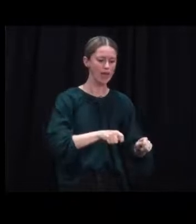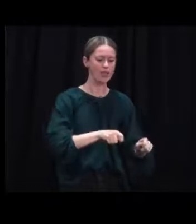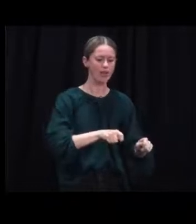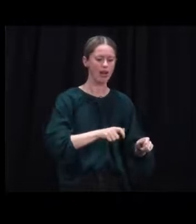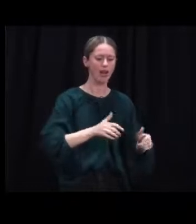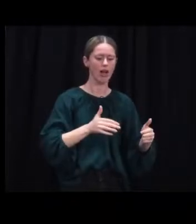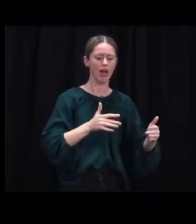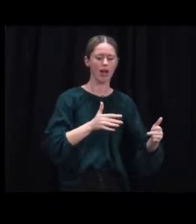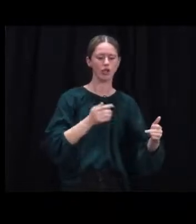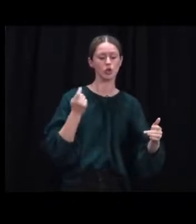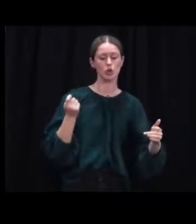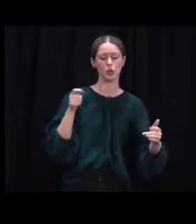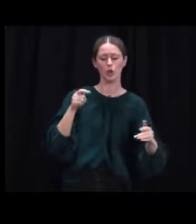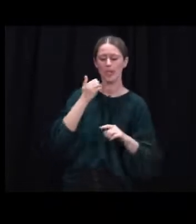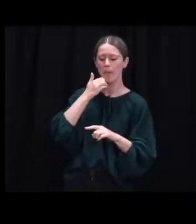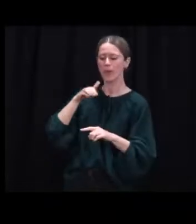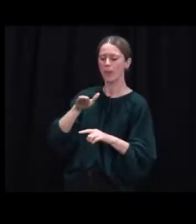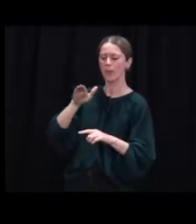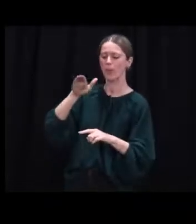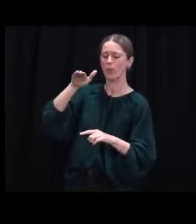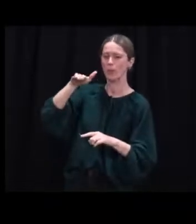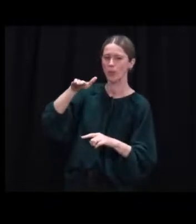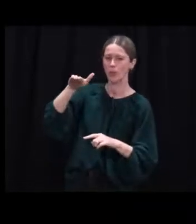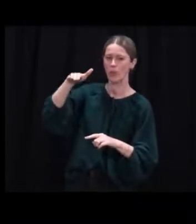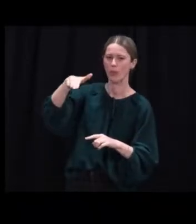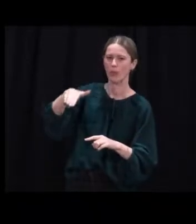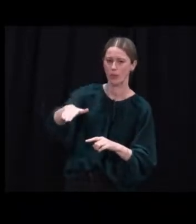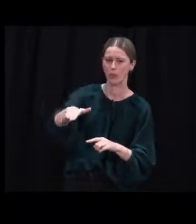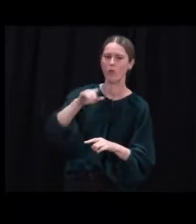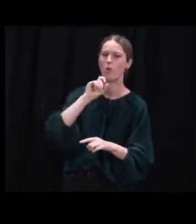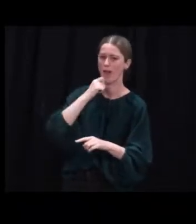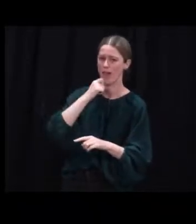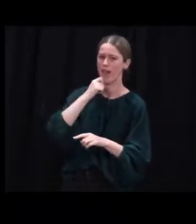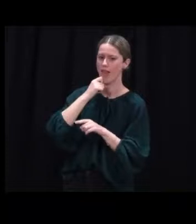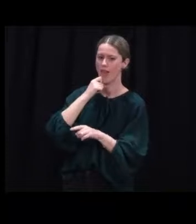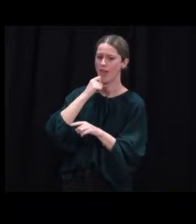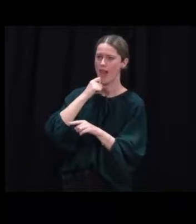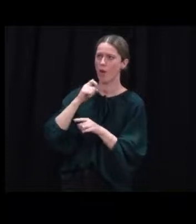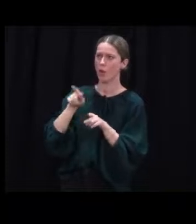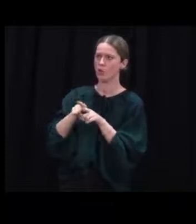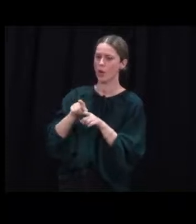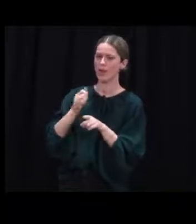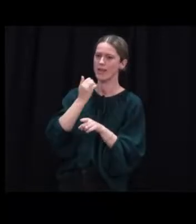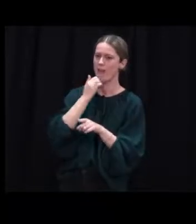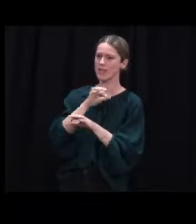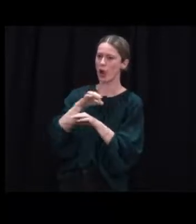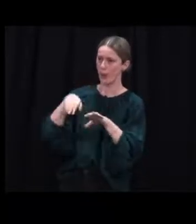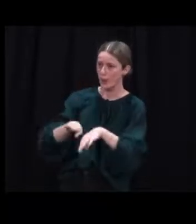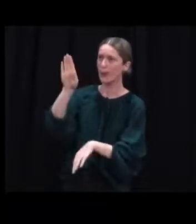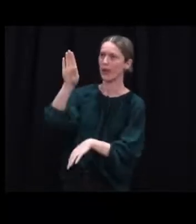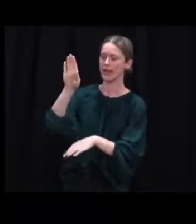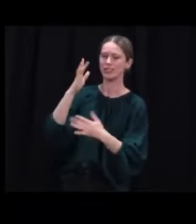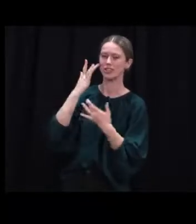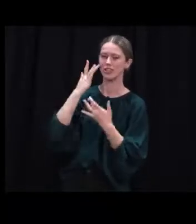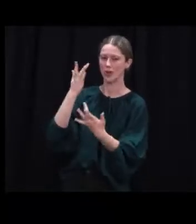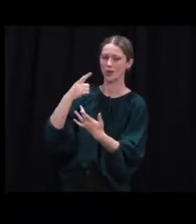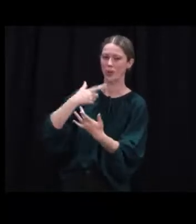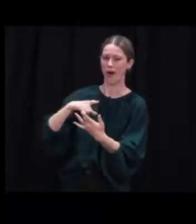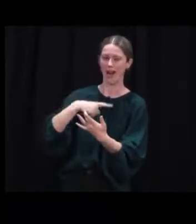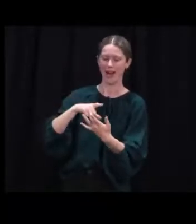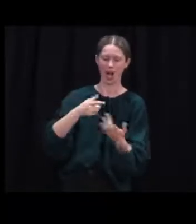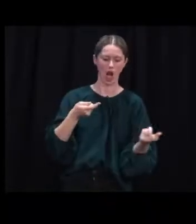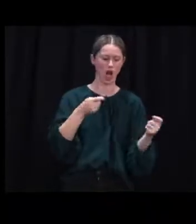exponential. We do know that our actions to slow and spread the virus will begin to see a slowing of those numbers increasing. And